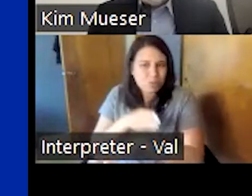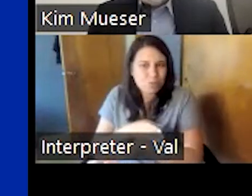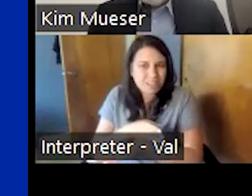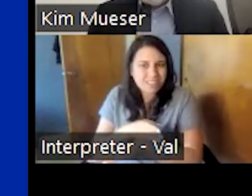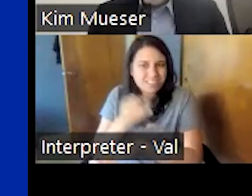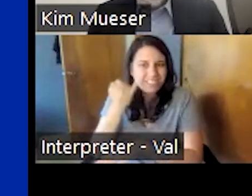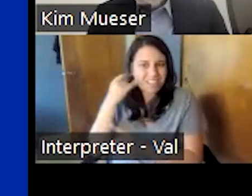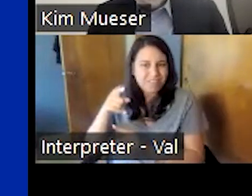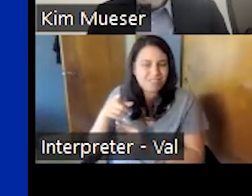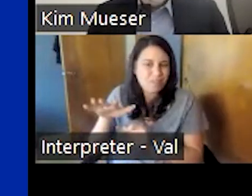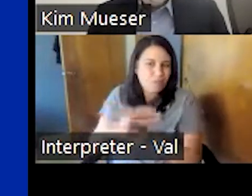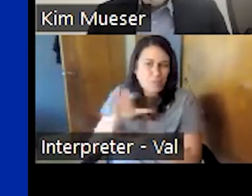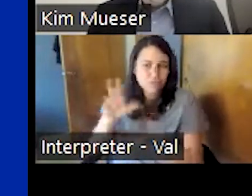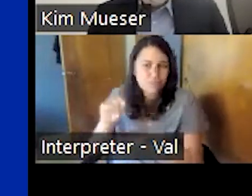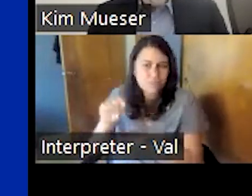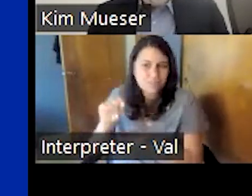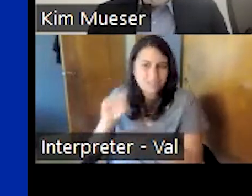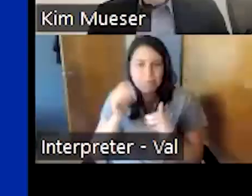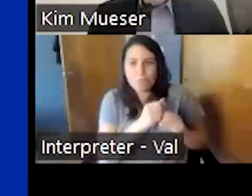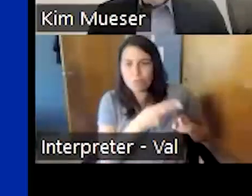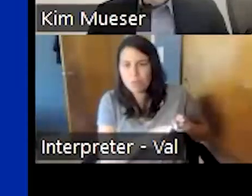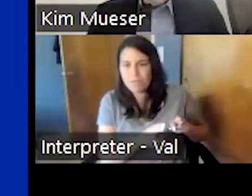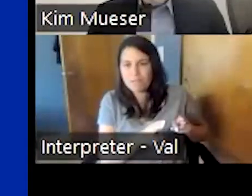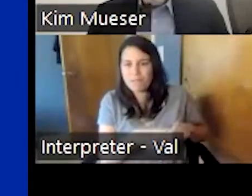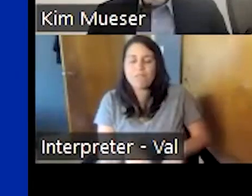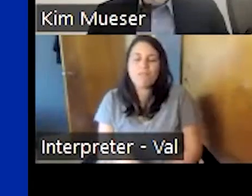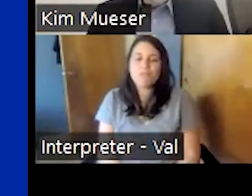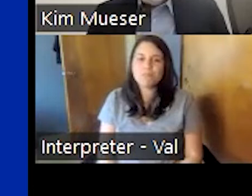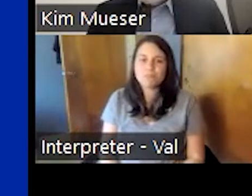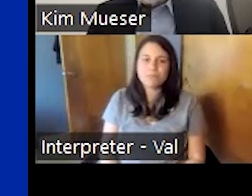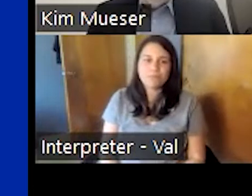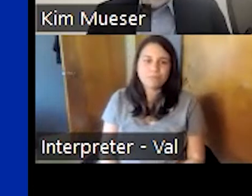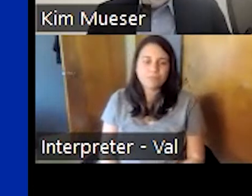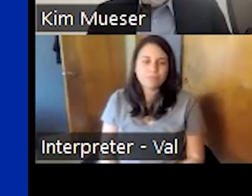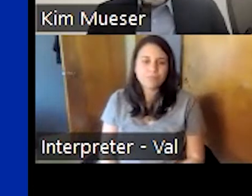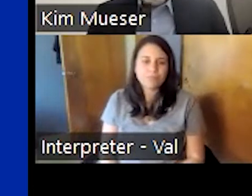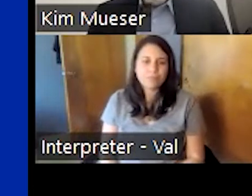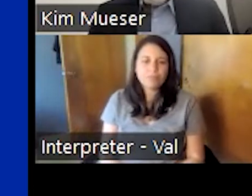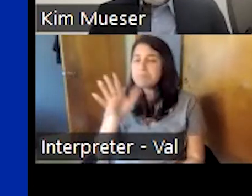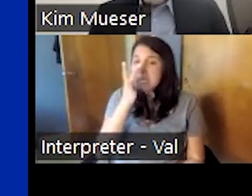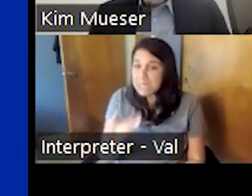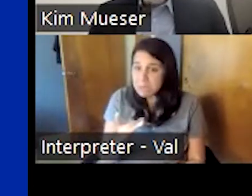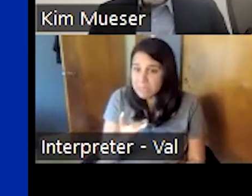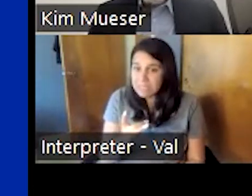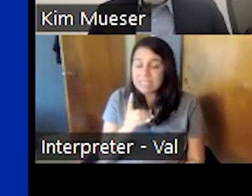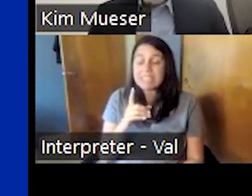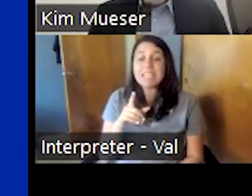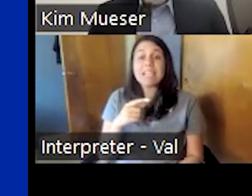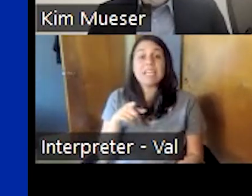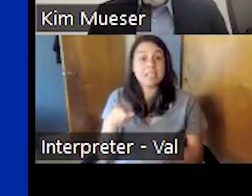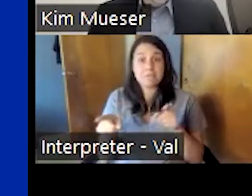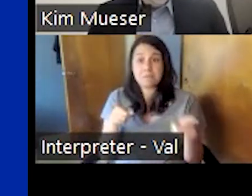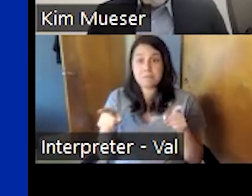in the CBT compared to the brief intervention in overall function. Interestingly enough, there were no differences between the groups